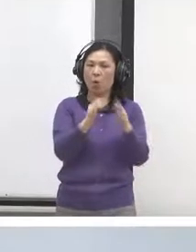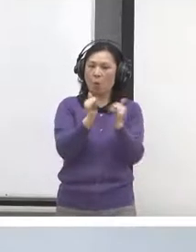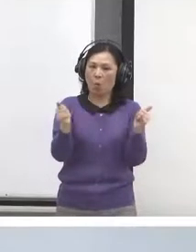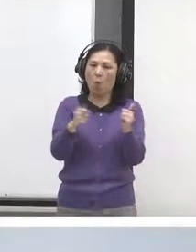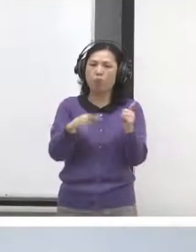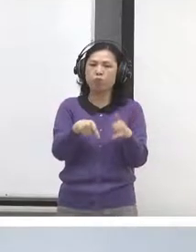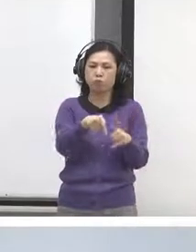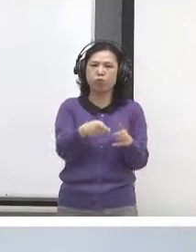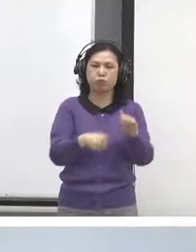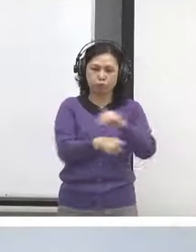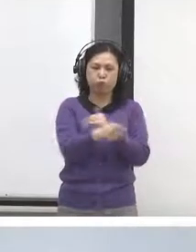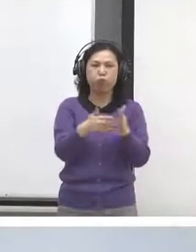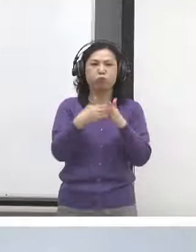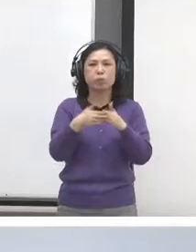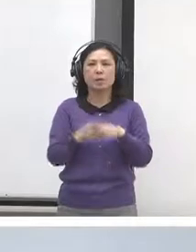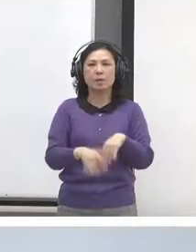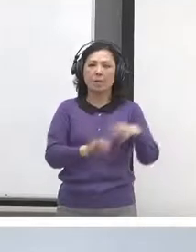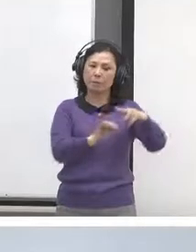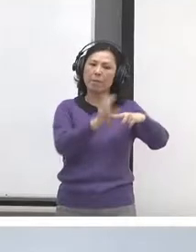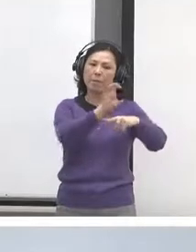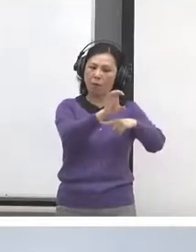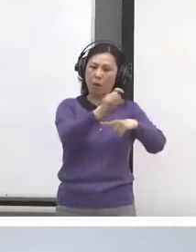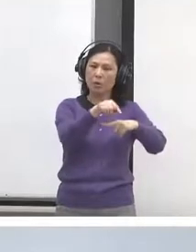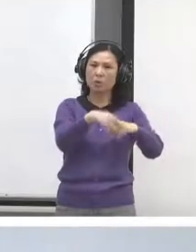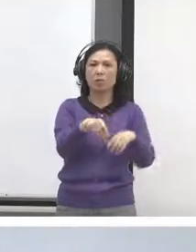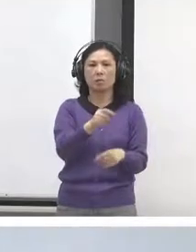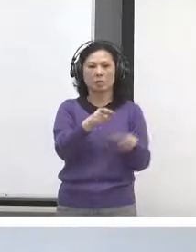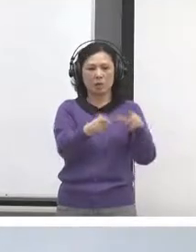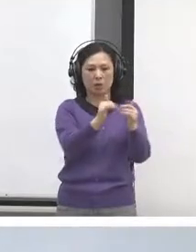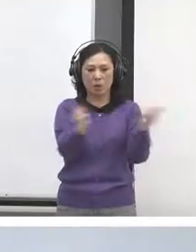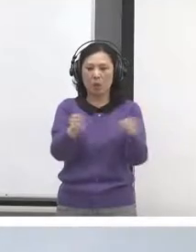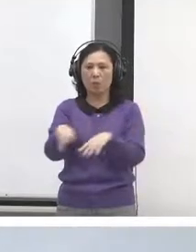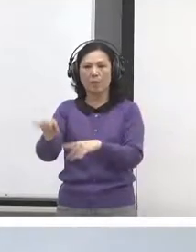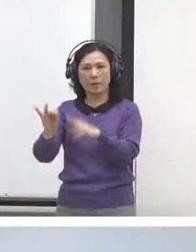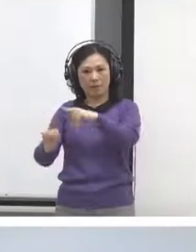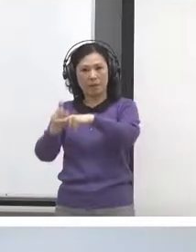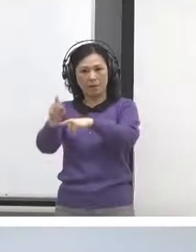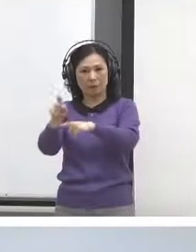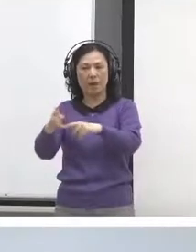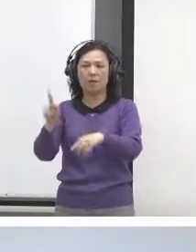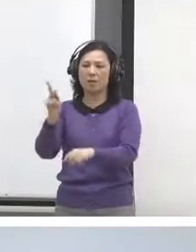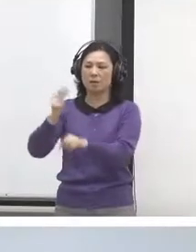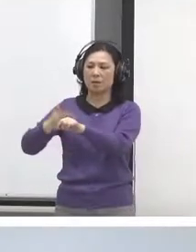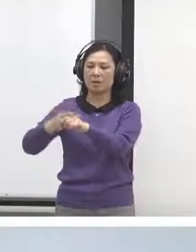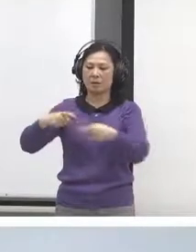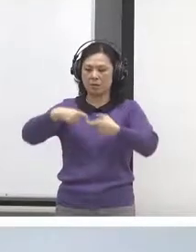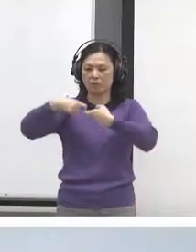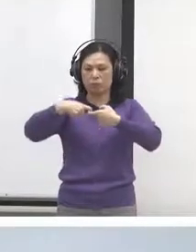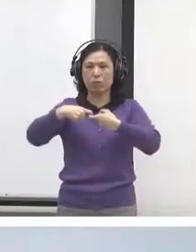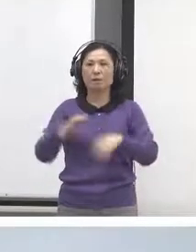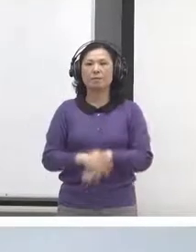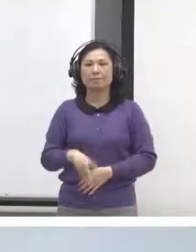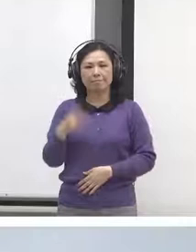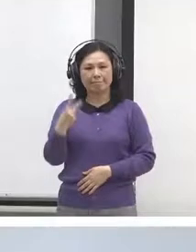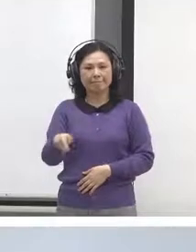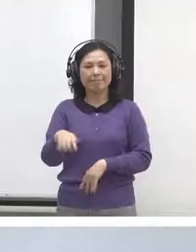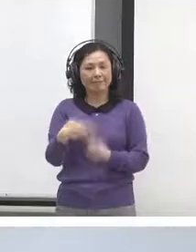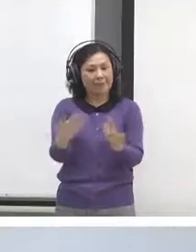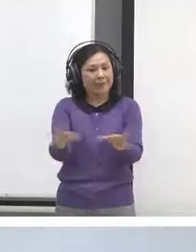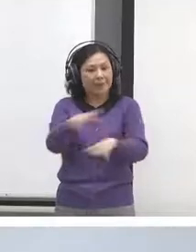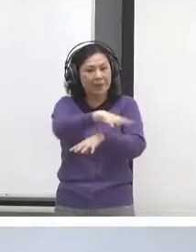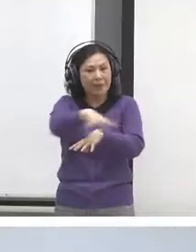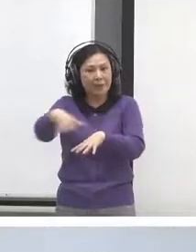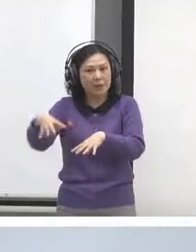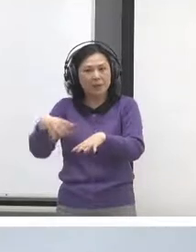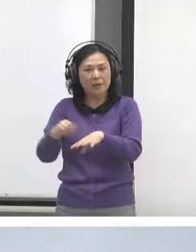tech integration. Secondly, it's creating space for tough conversations and acknowledging that we're now also having to deliberate